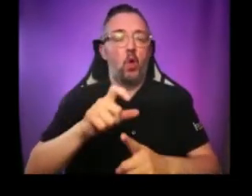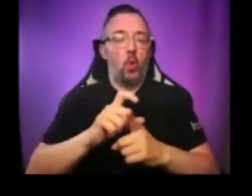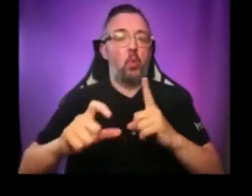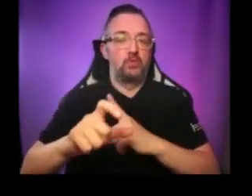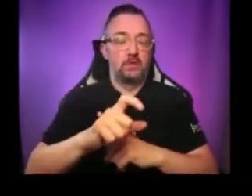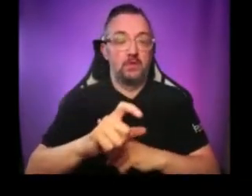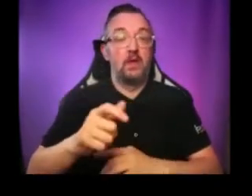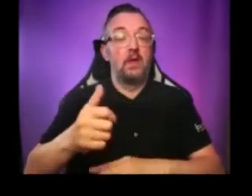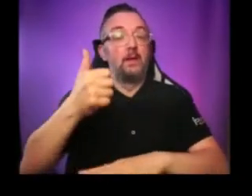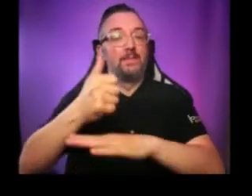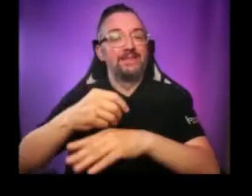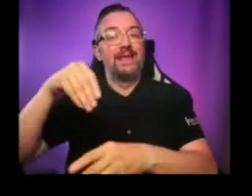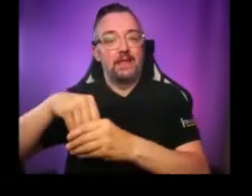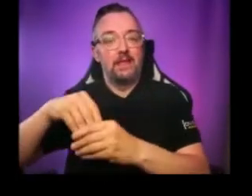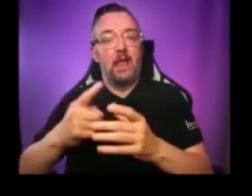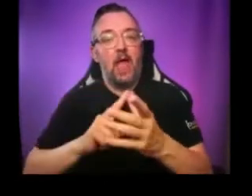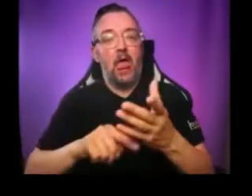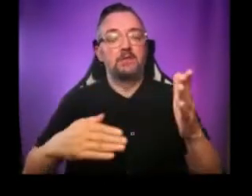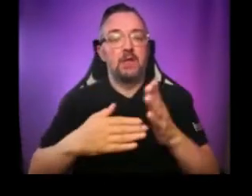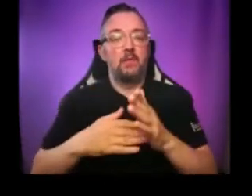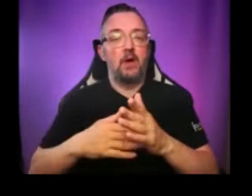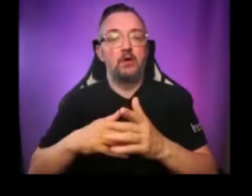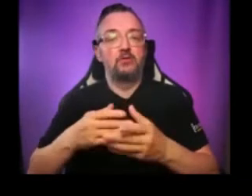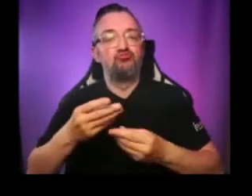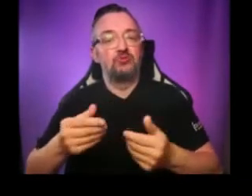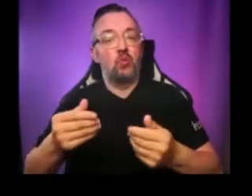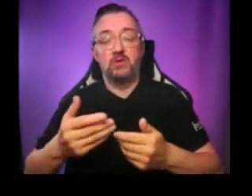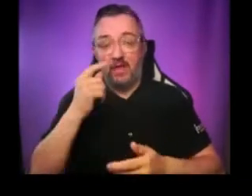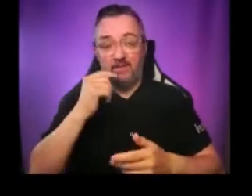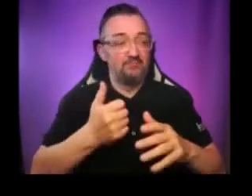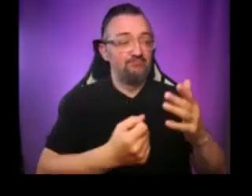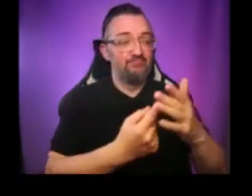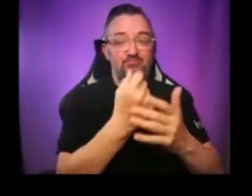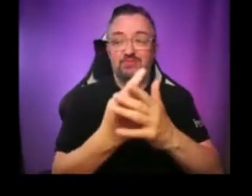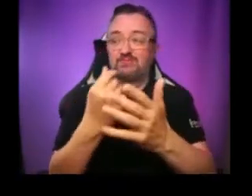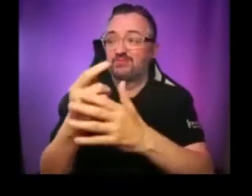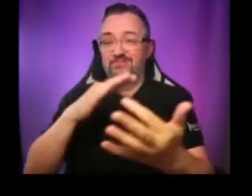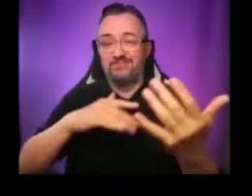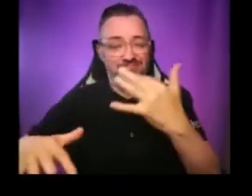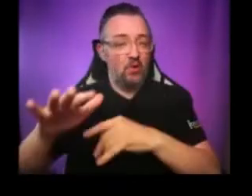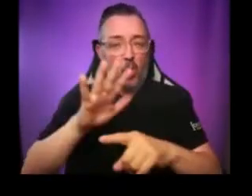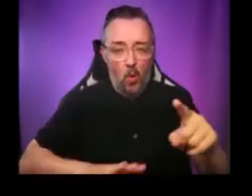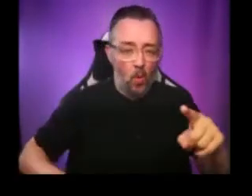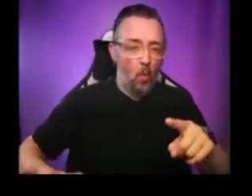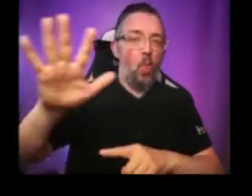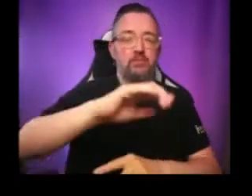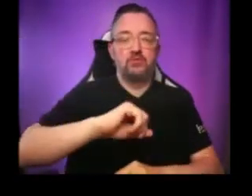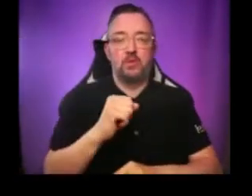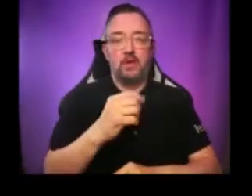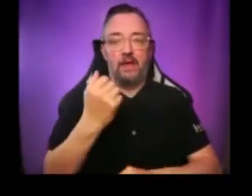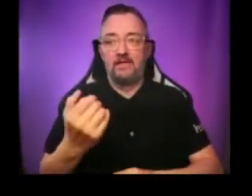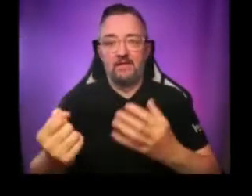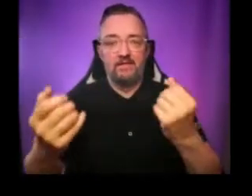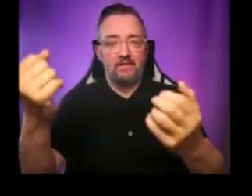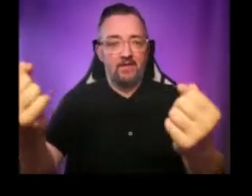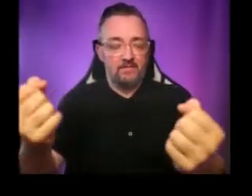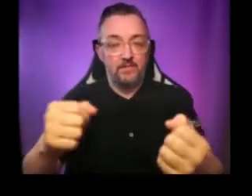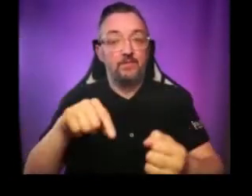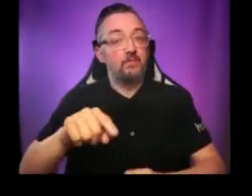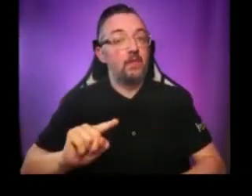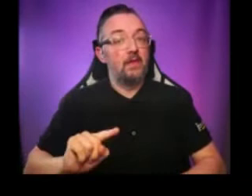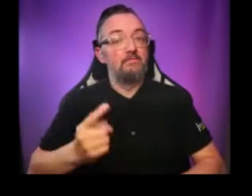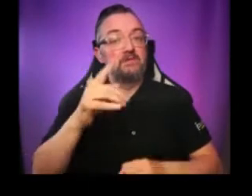Alzheimer Scotland resource centres, which you'll find on high streets and community centres all across Scotland. They will provide a first port of call